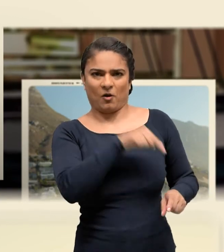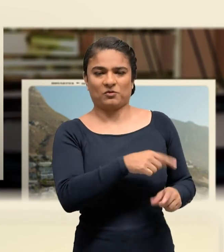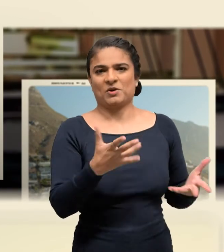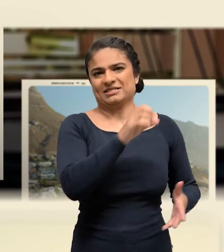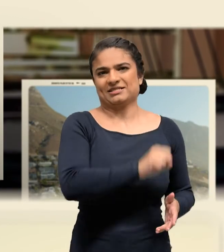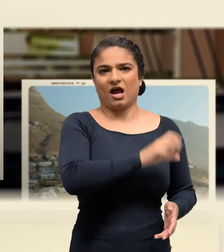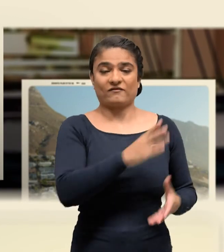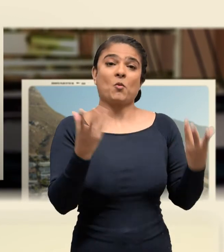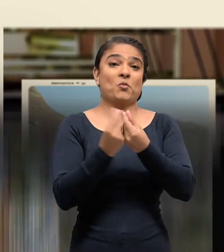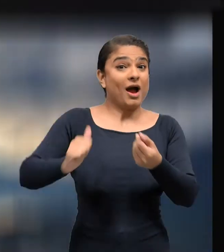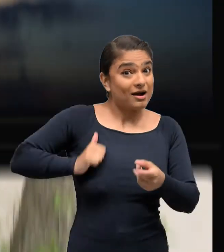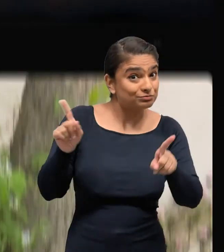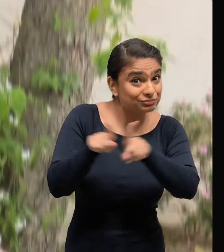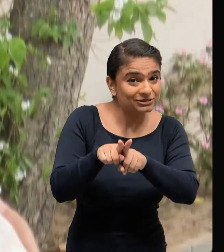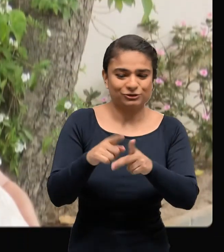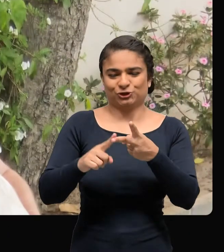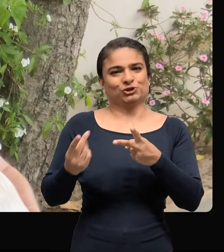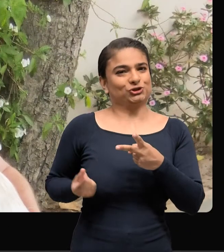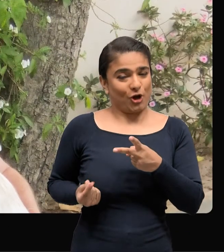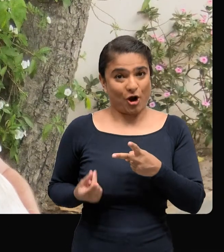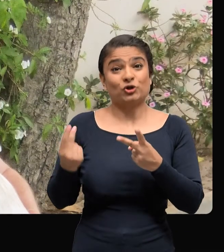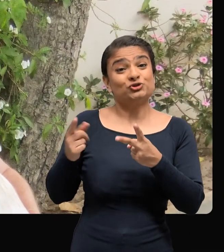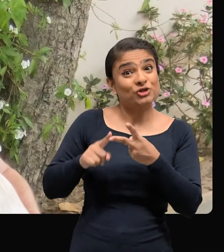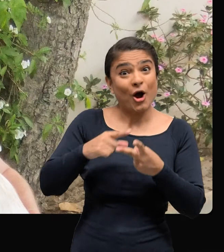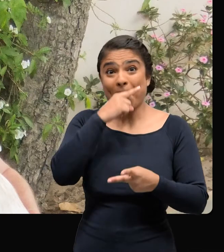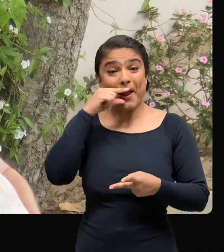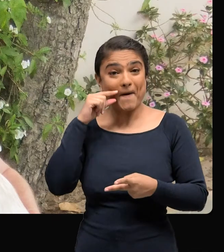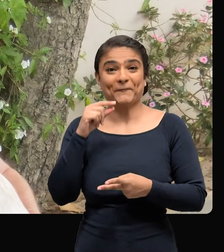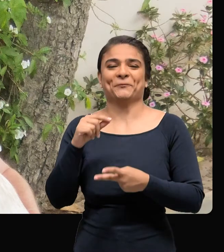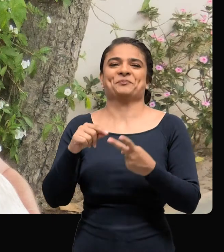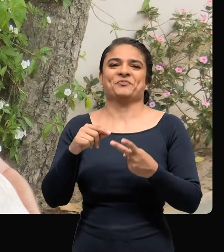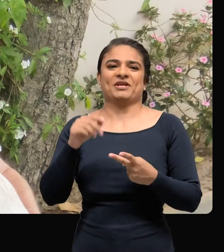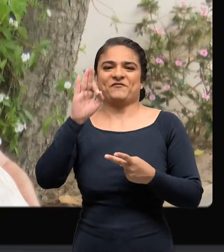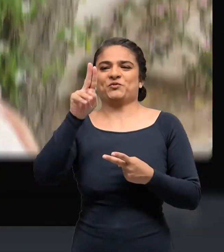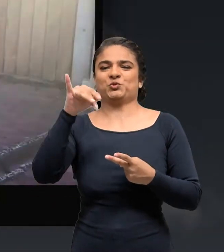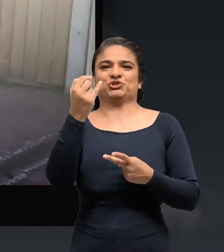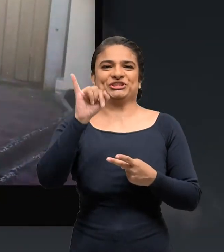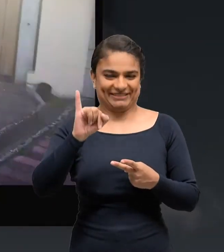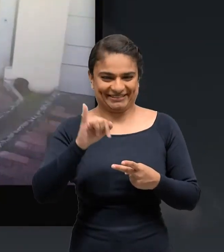with her husband and a house full of dogs, one of whom is her guide dog, Fiji.